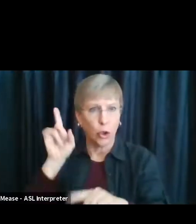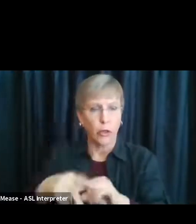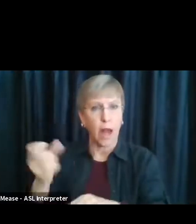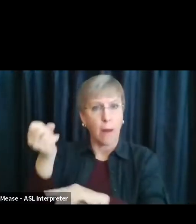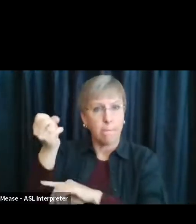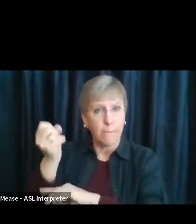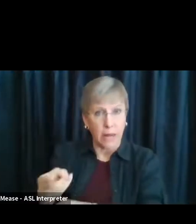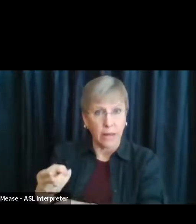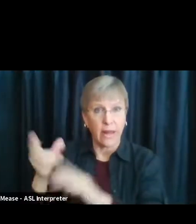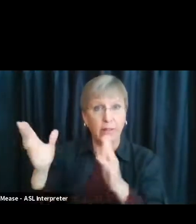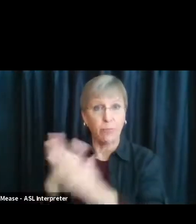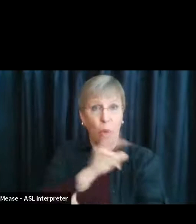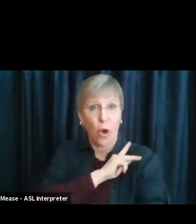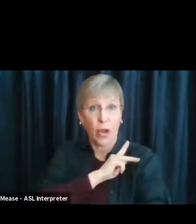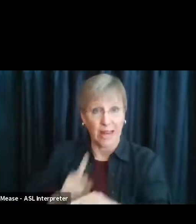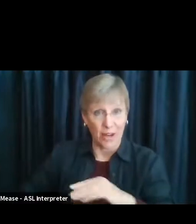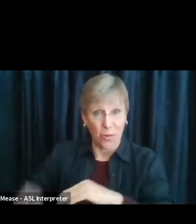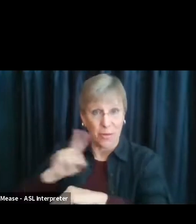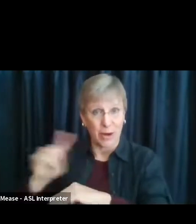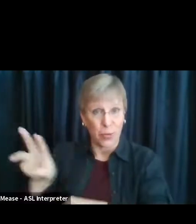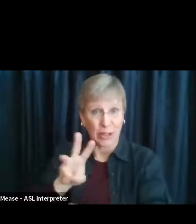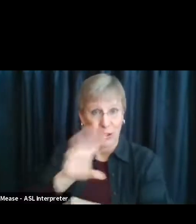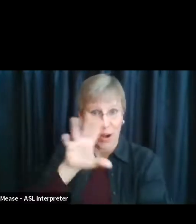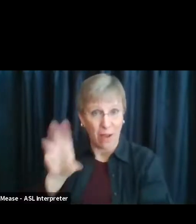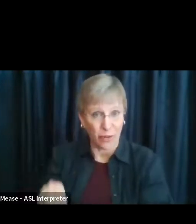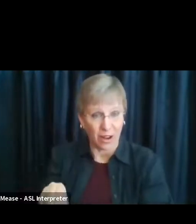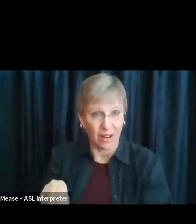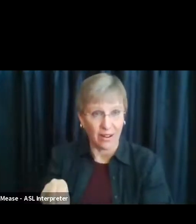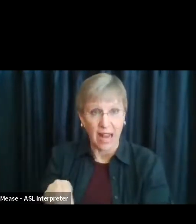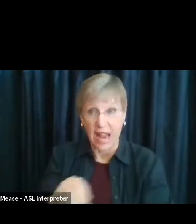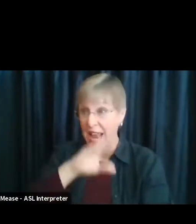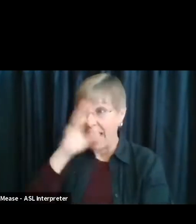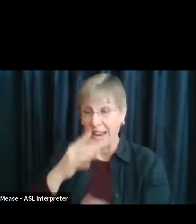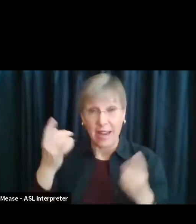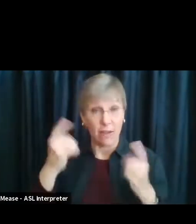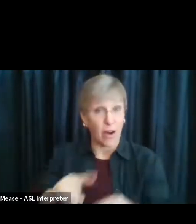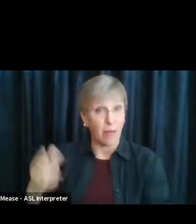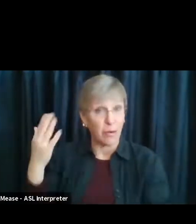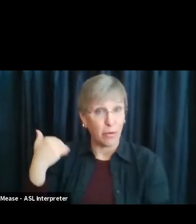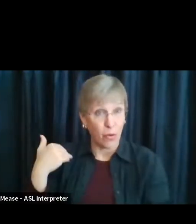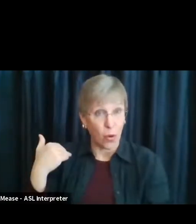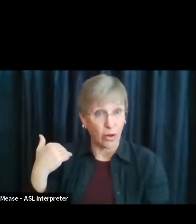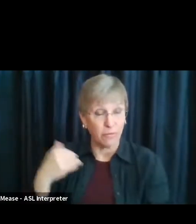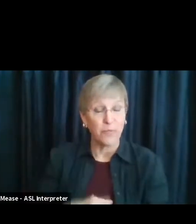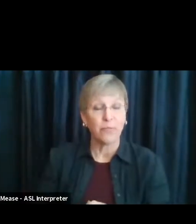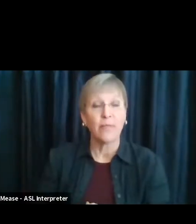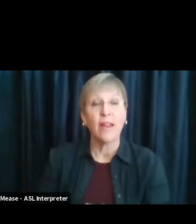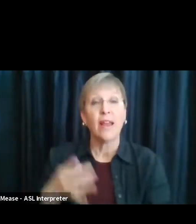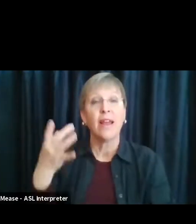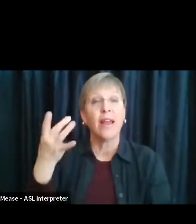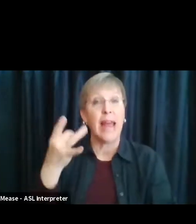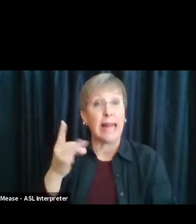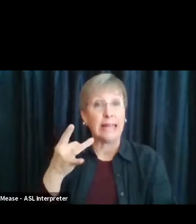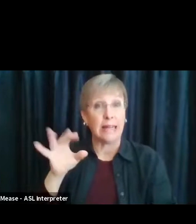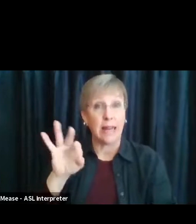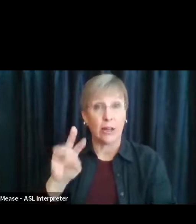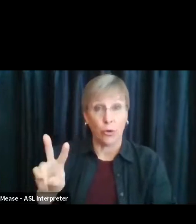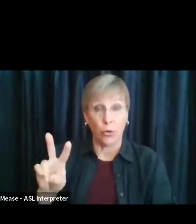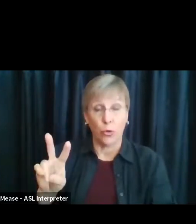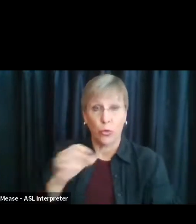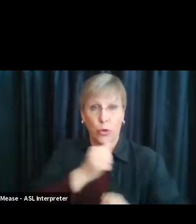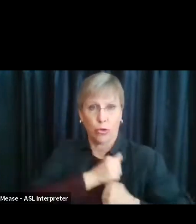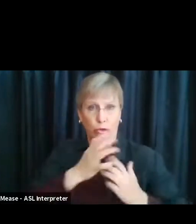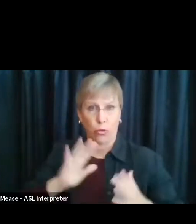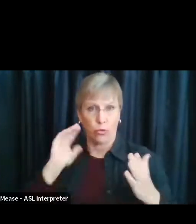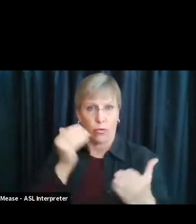very small kingdom in Western Africa. It had never happened before. So in 1892, the troops arrived in the